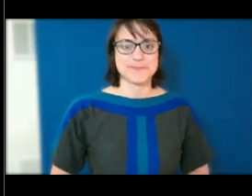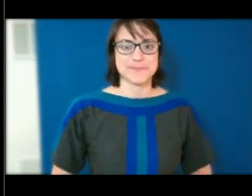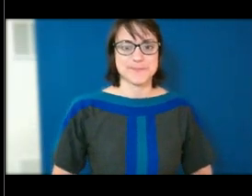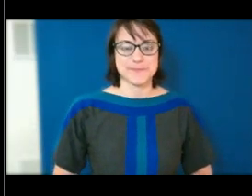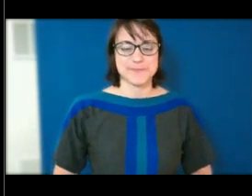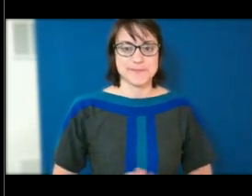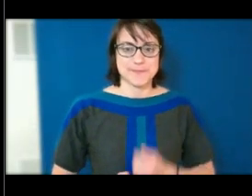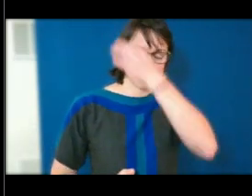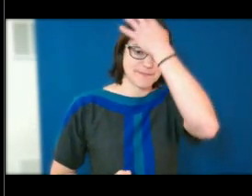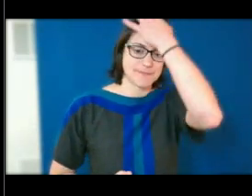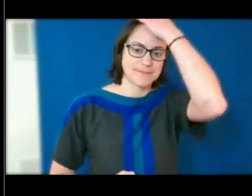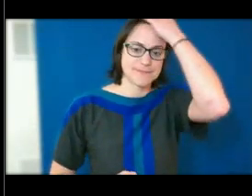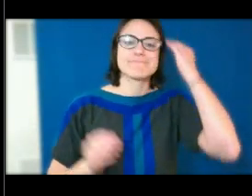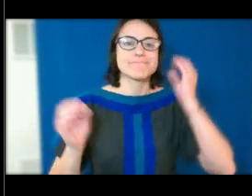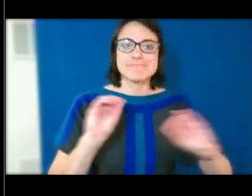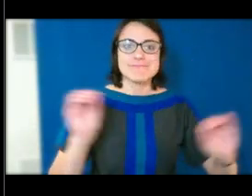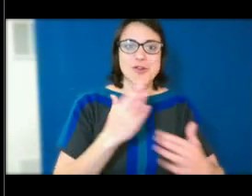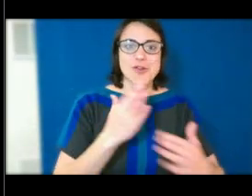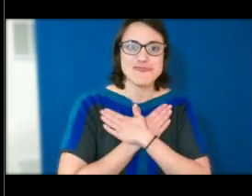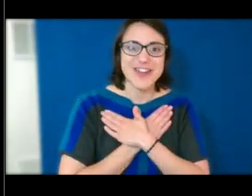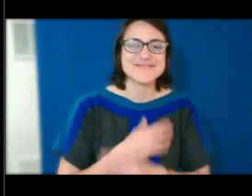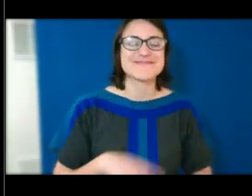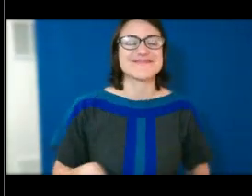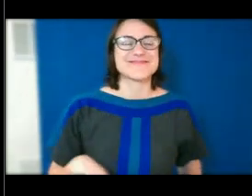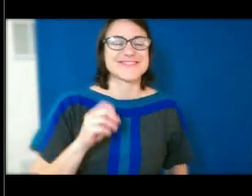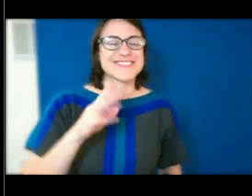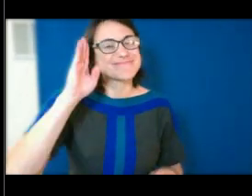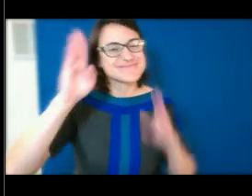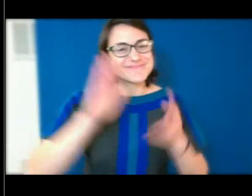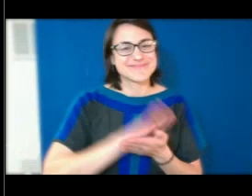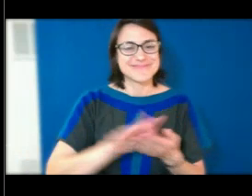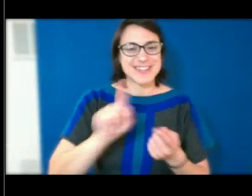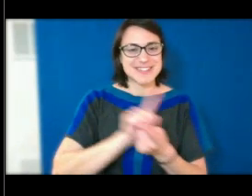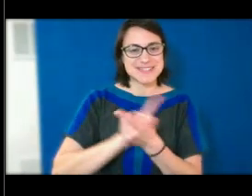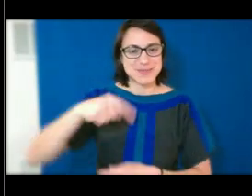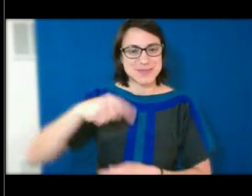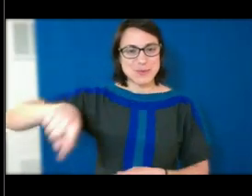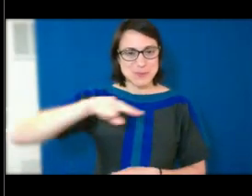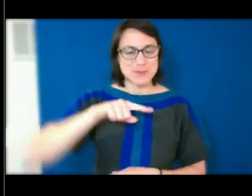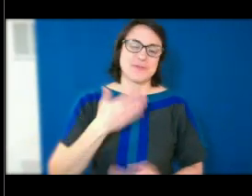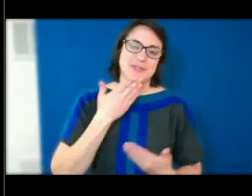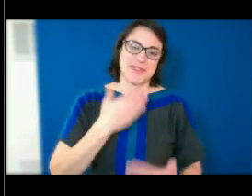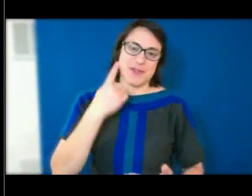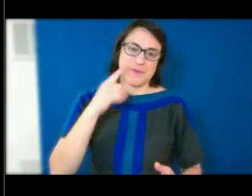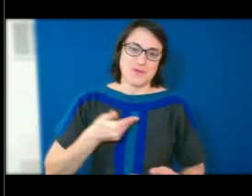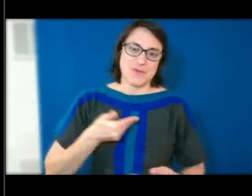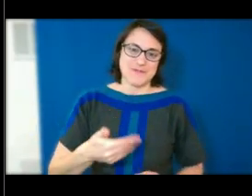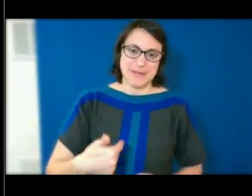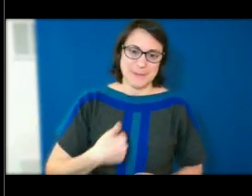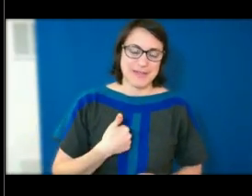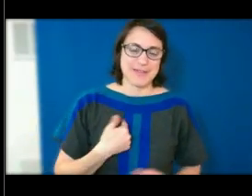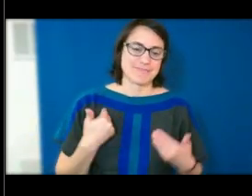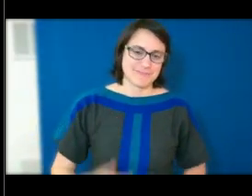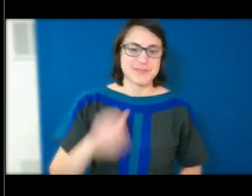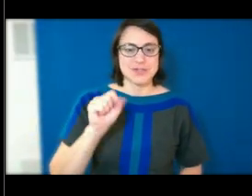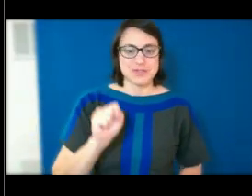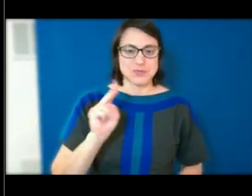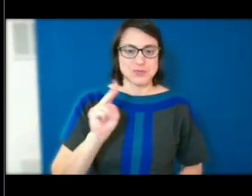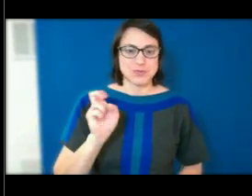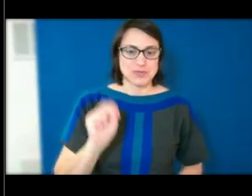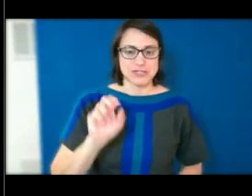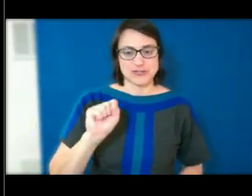No rest. Hi, it's nice to meet you all, and thanks for having me, Susan Sherman.